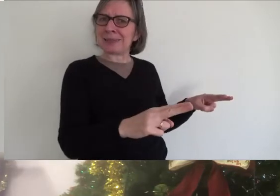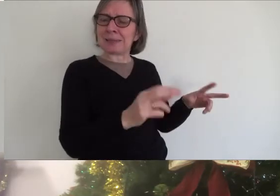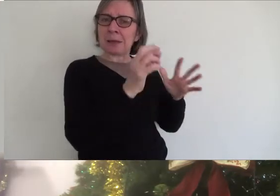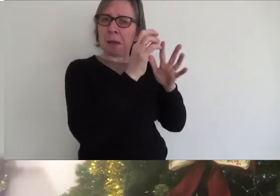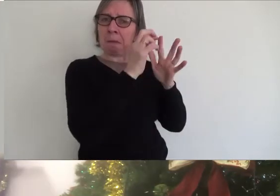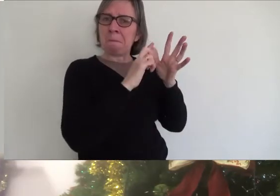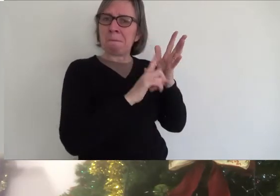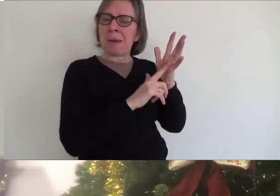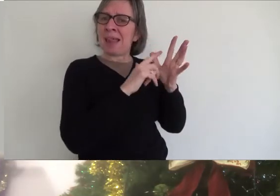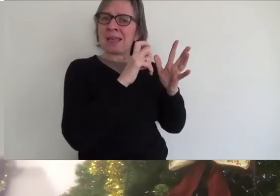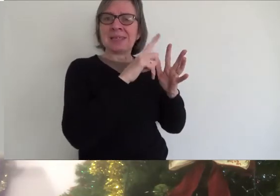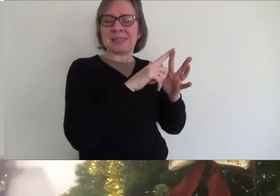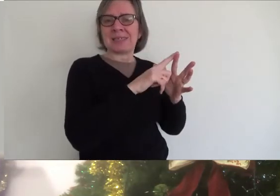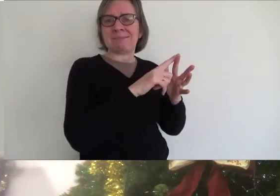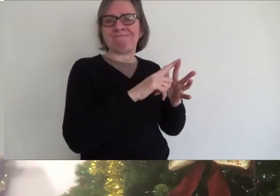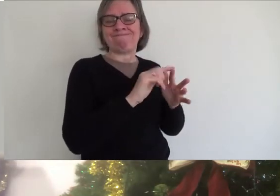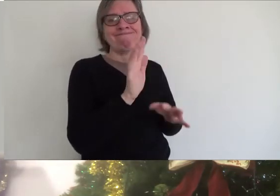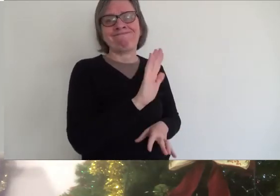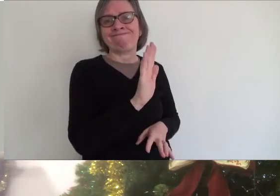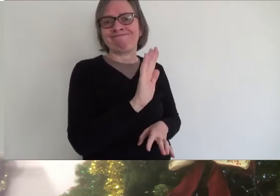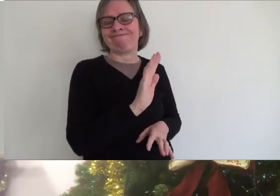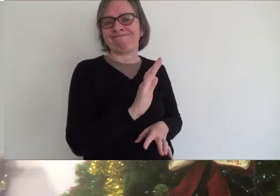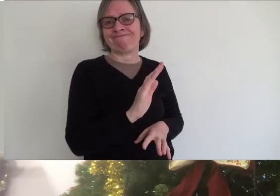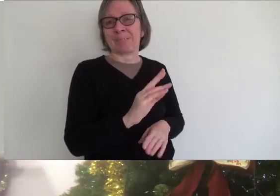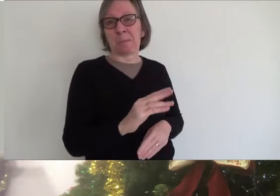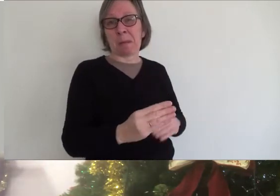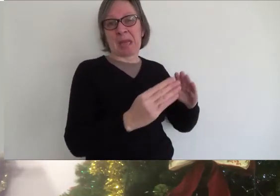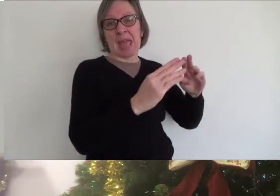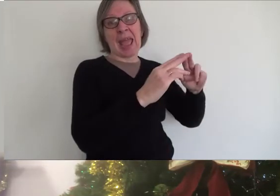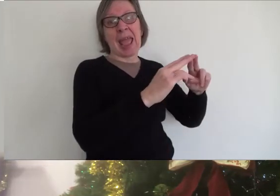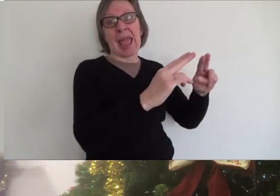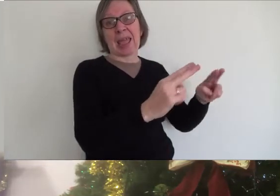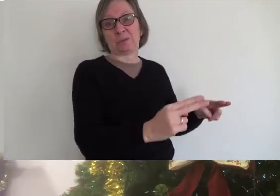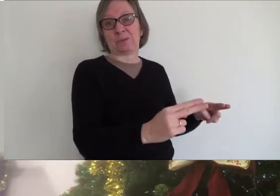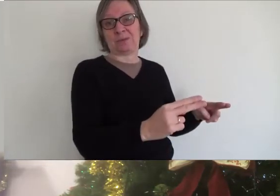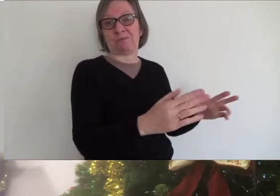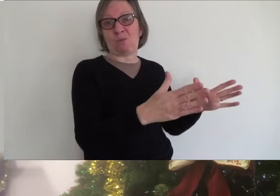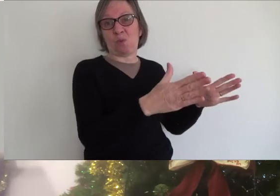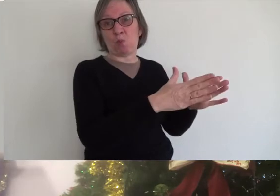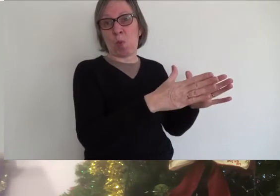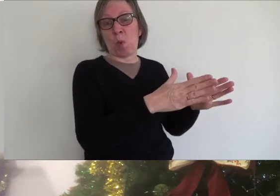not a cottage or some little village